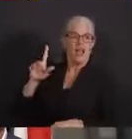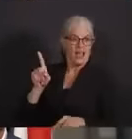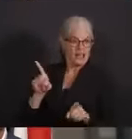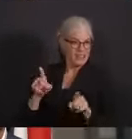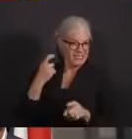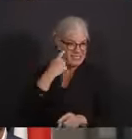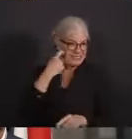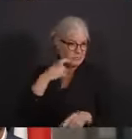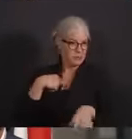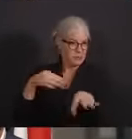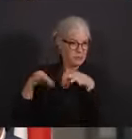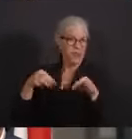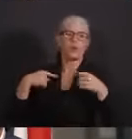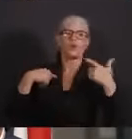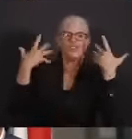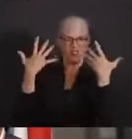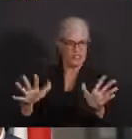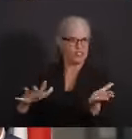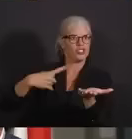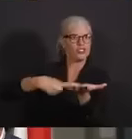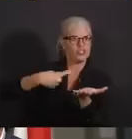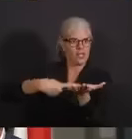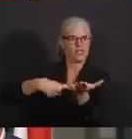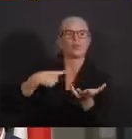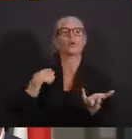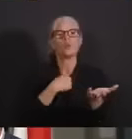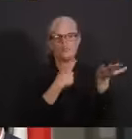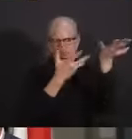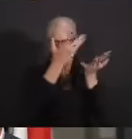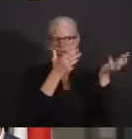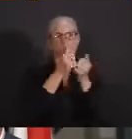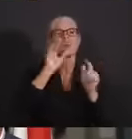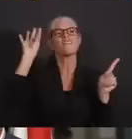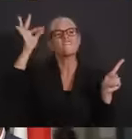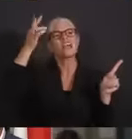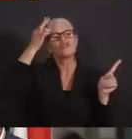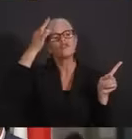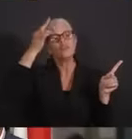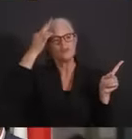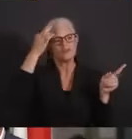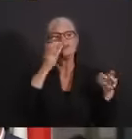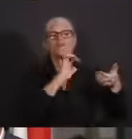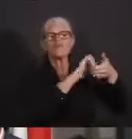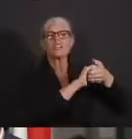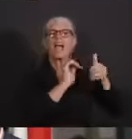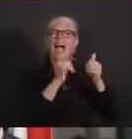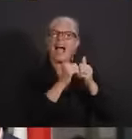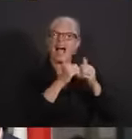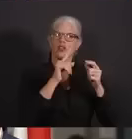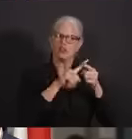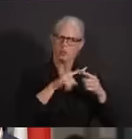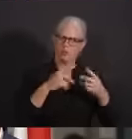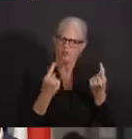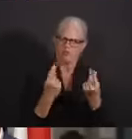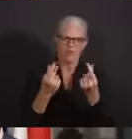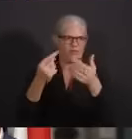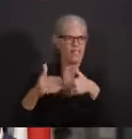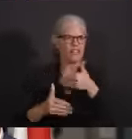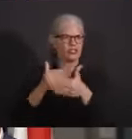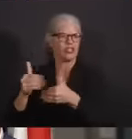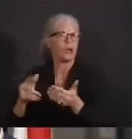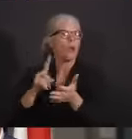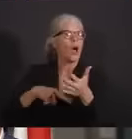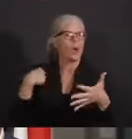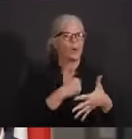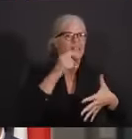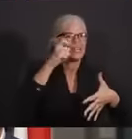been discussing with some of the federal partners about acceleration of what needs to be done if something needs to be done on these ports.